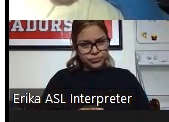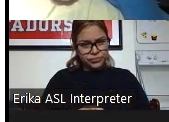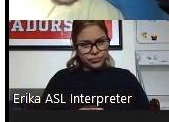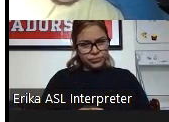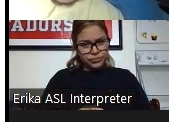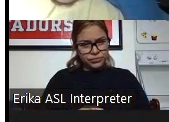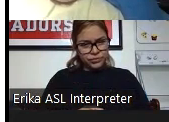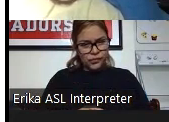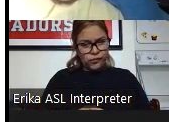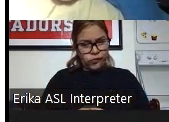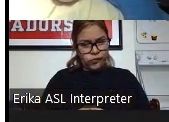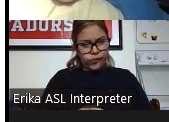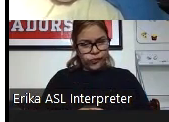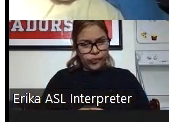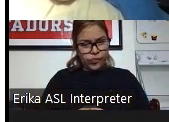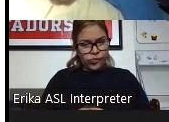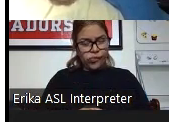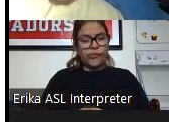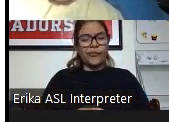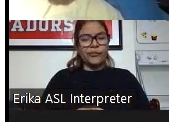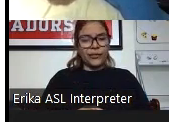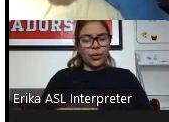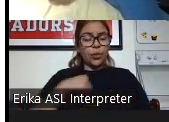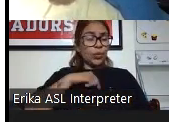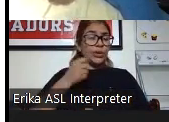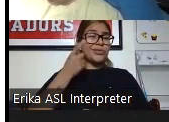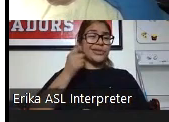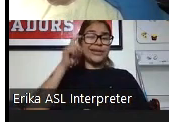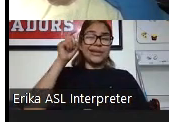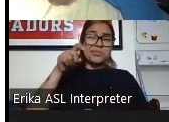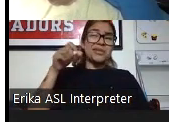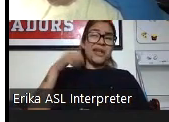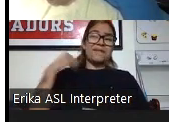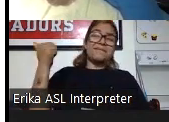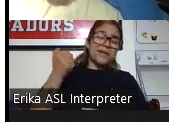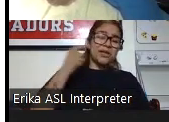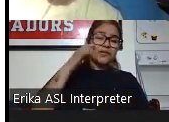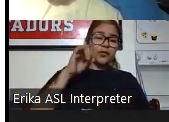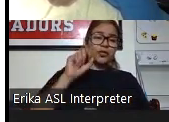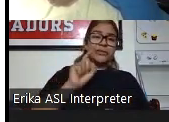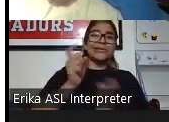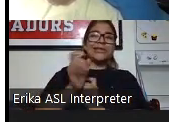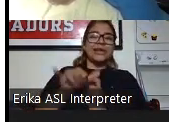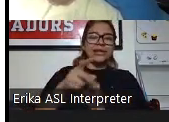coordination that must be funded. Our current patchwork of transportation leaves many older adults and people with